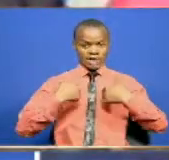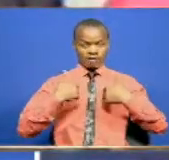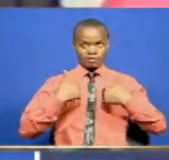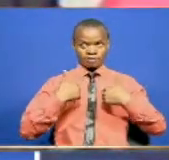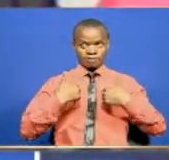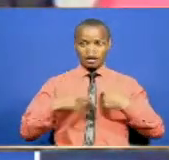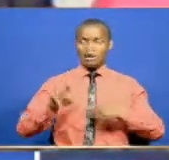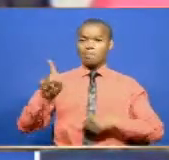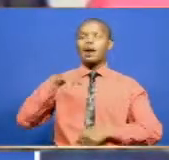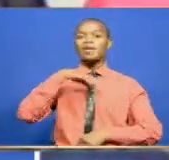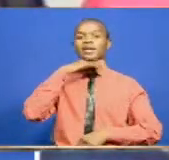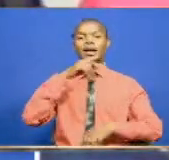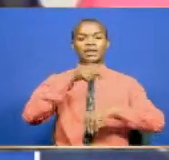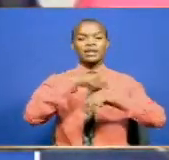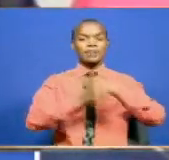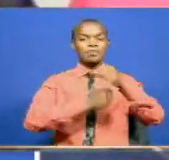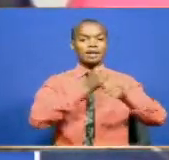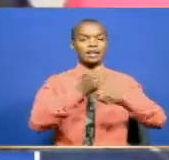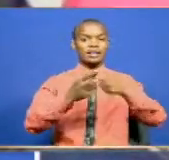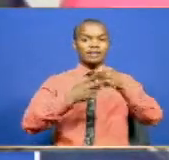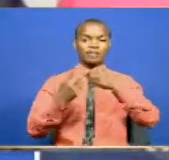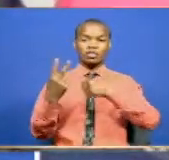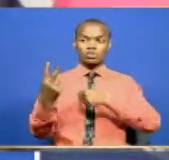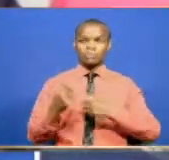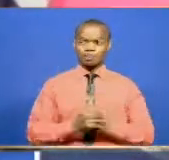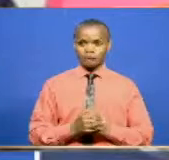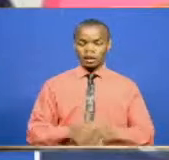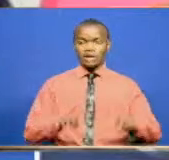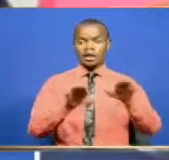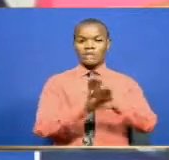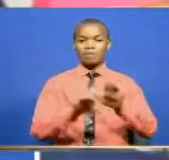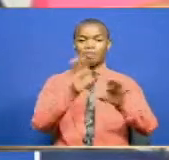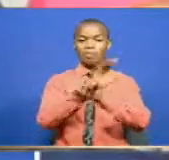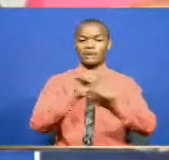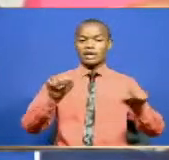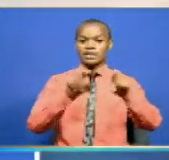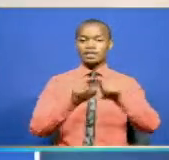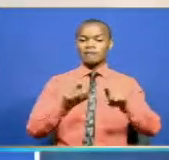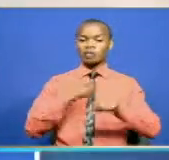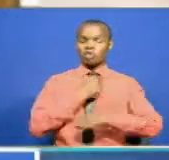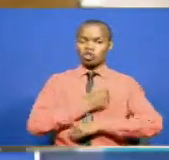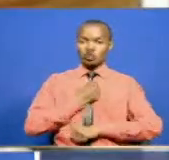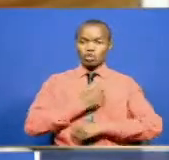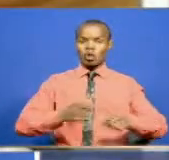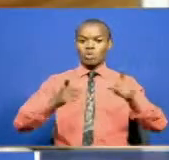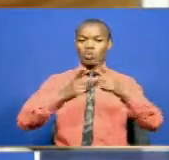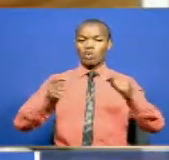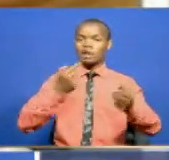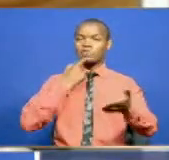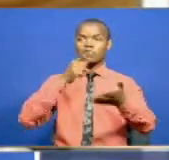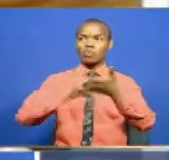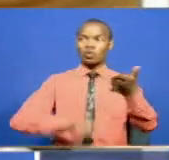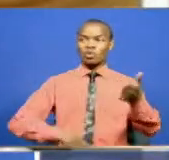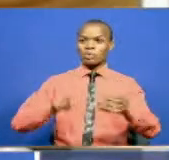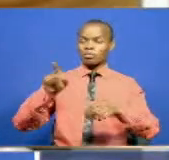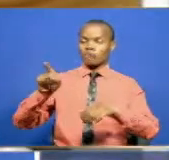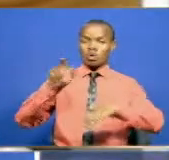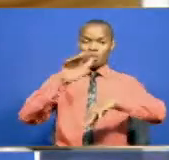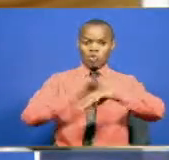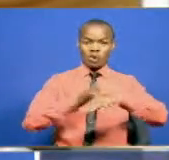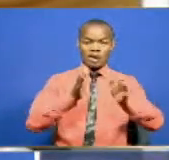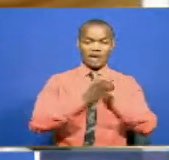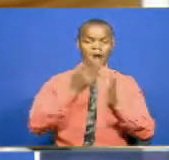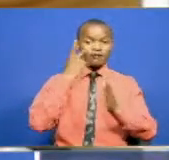Nyaga has died at the age of 72. Deputy President eulogized the late Nyaga as a selfless, bold,